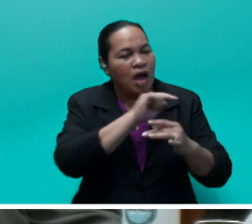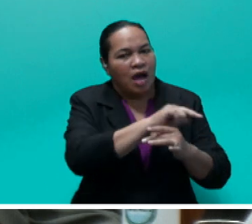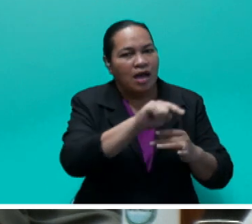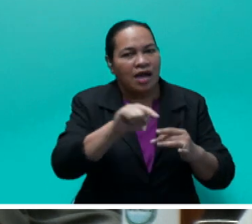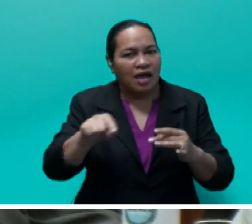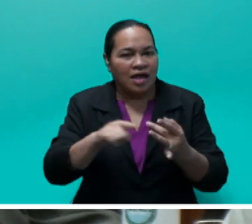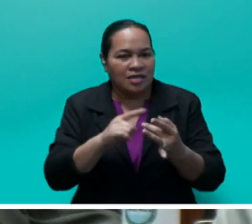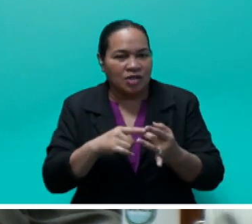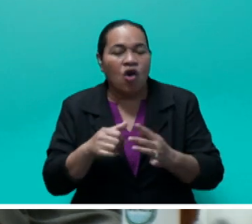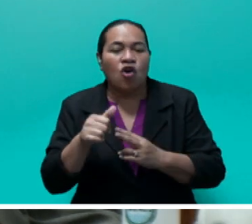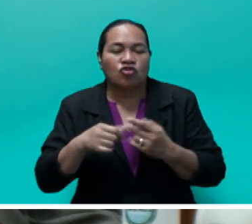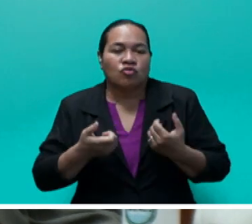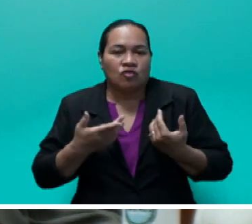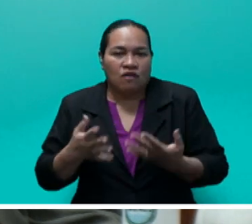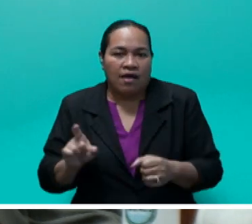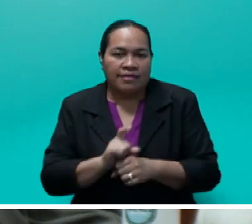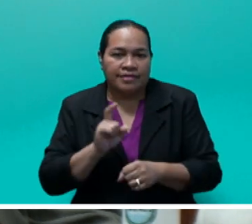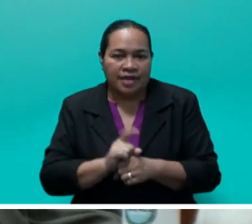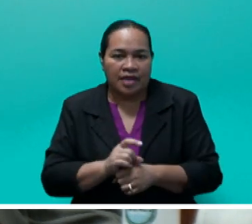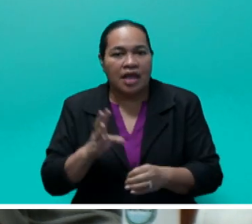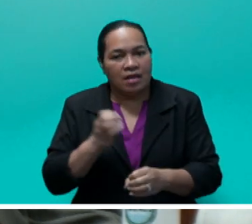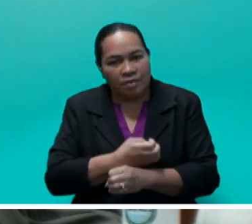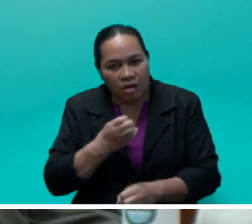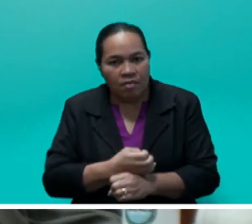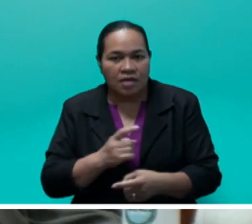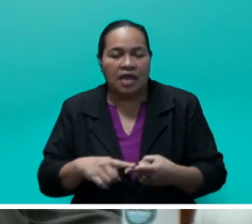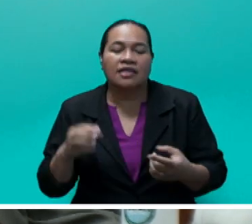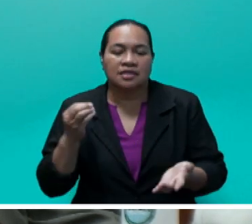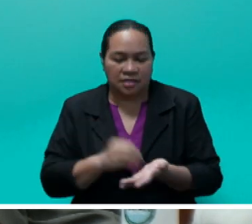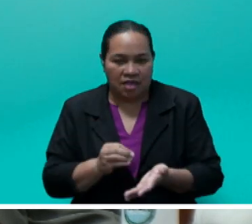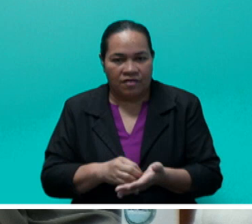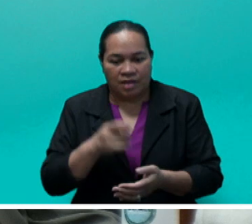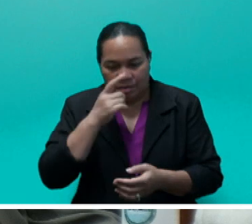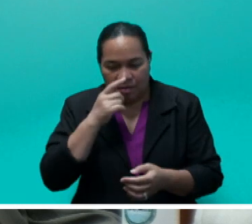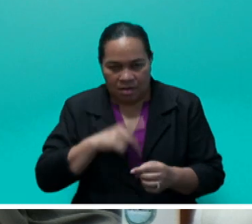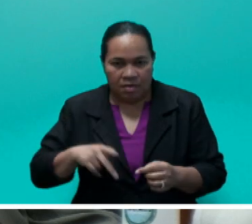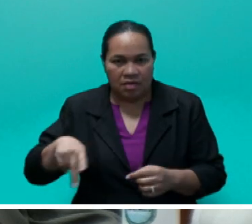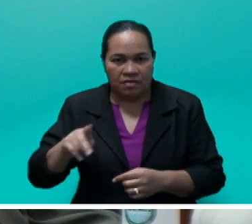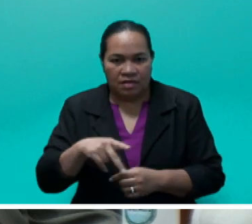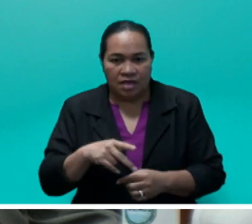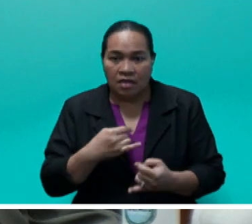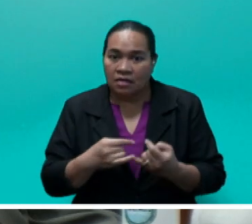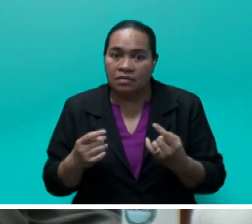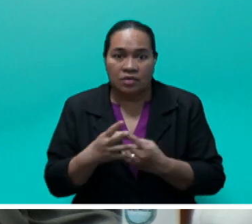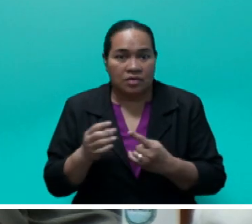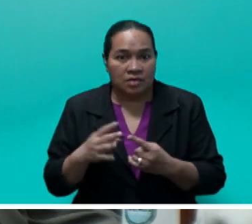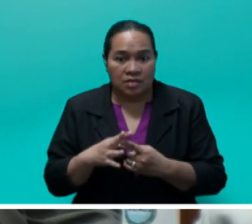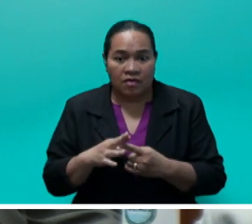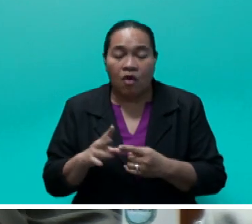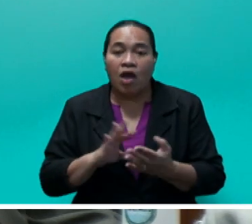employment, and serving our Pacific communities. It is a cornerstone of economic